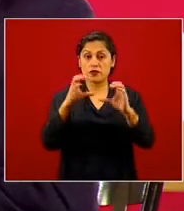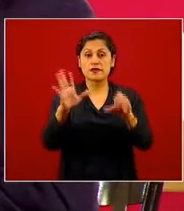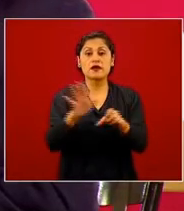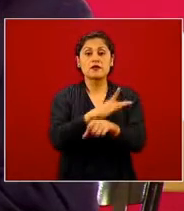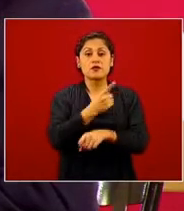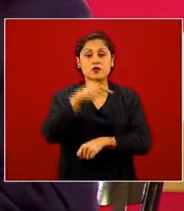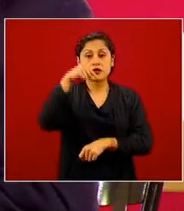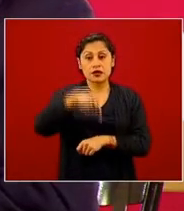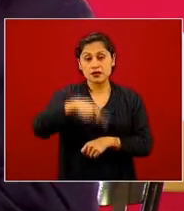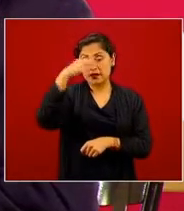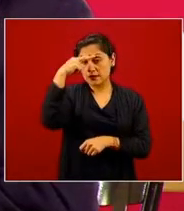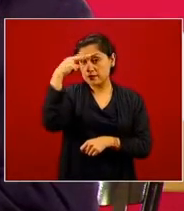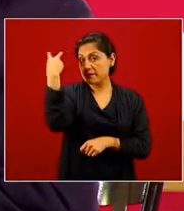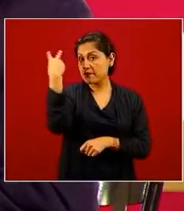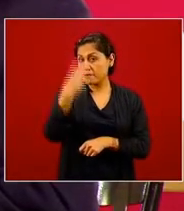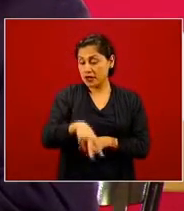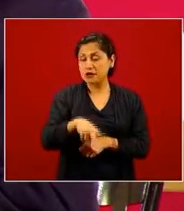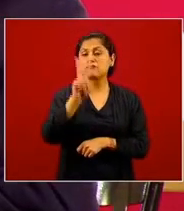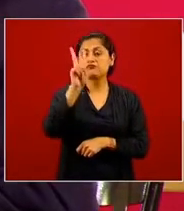As an additional